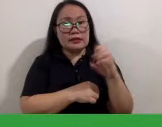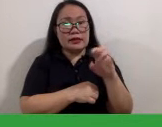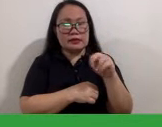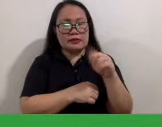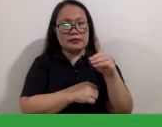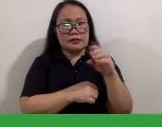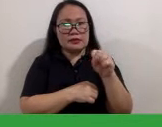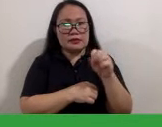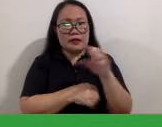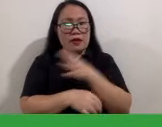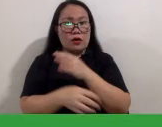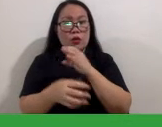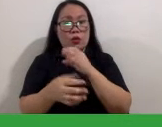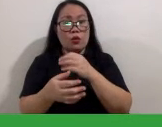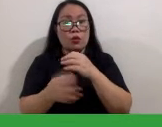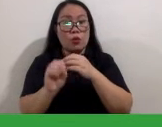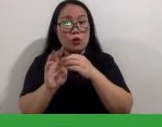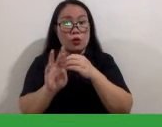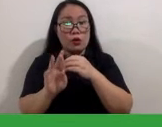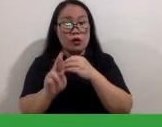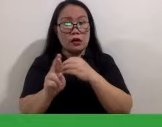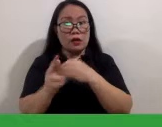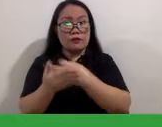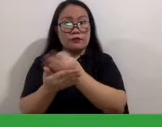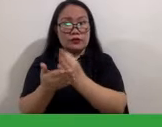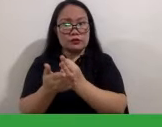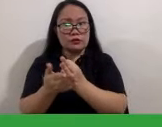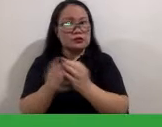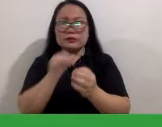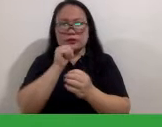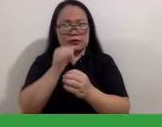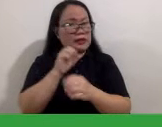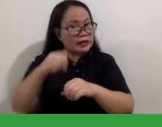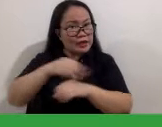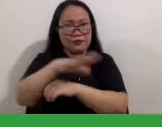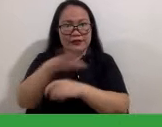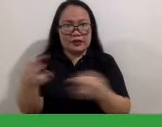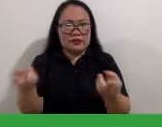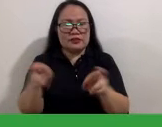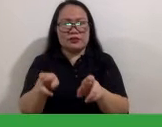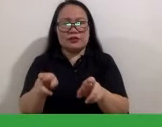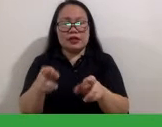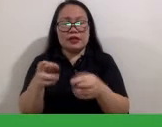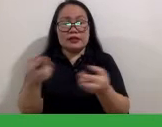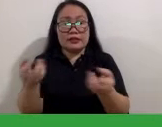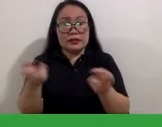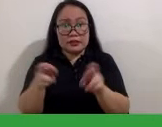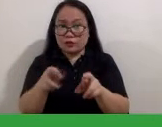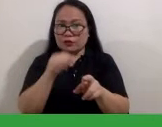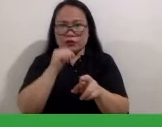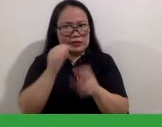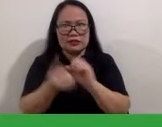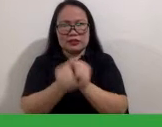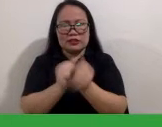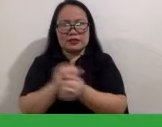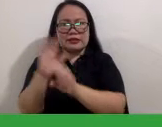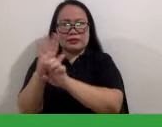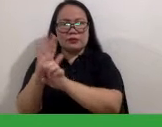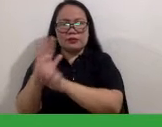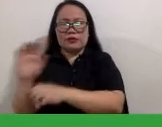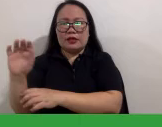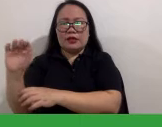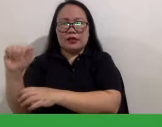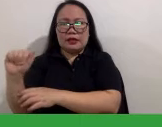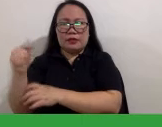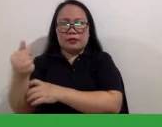not affect the result. Anong ibig sabihin nun? The result is not changing. Okay? So, let's have an example.